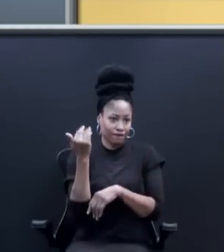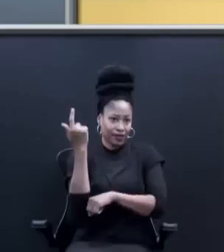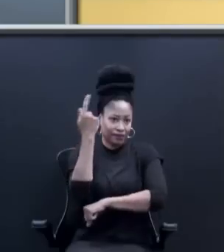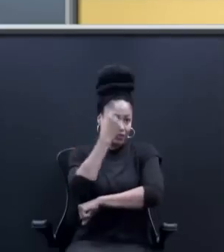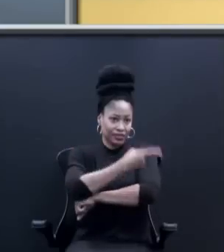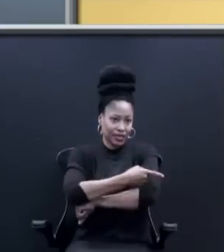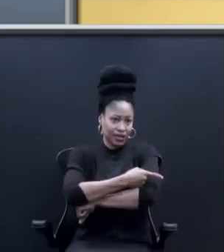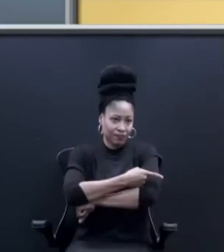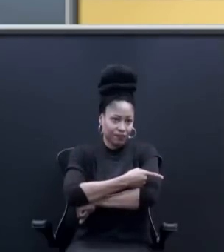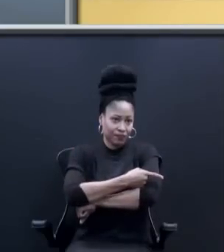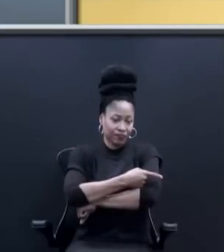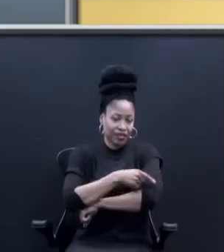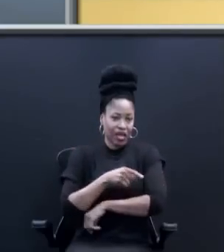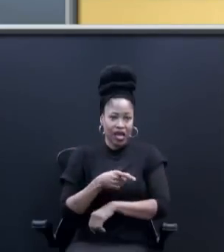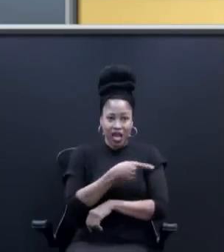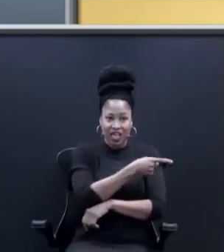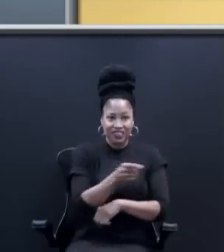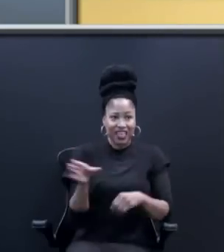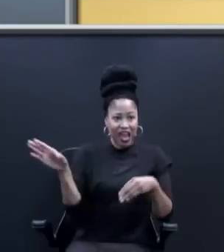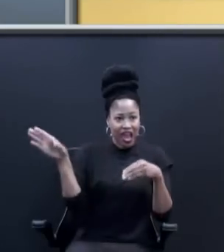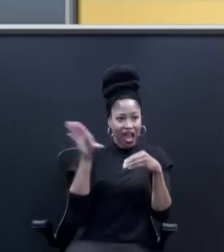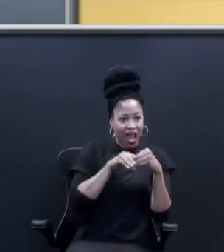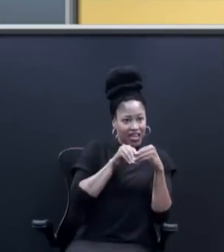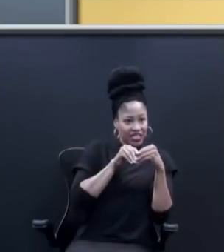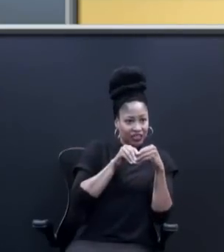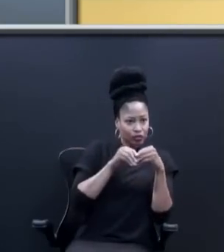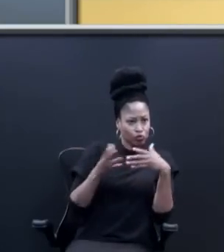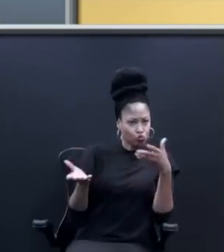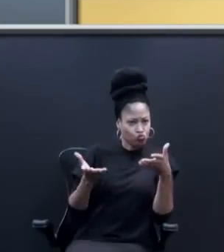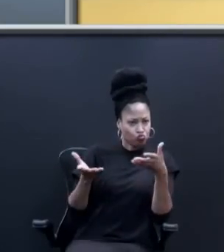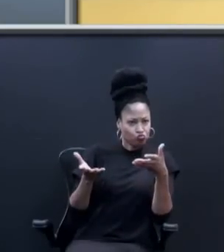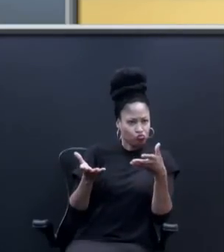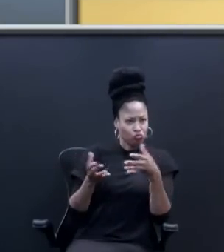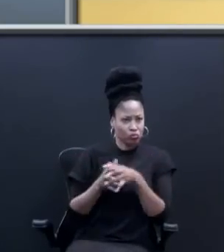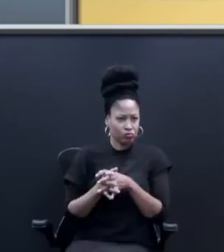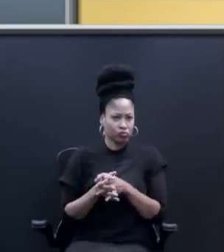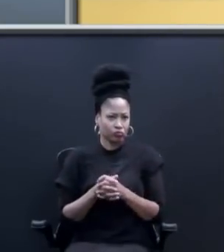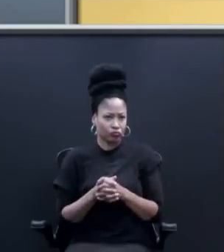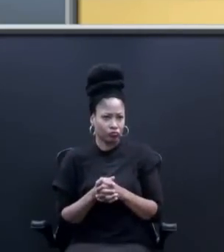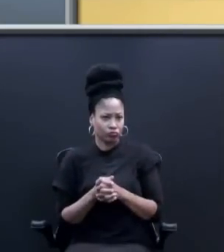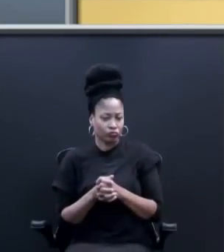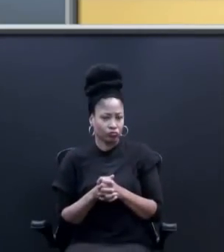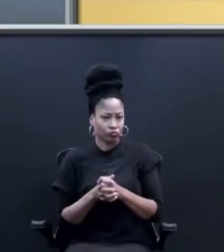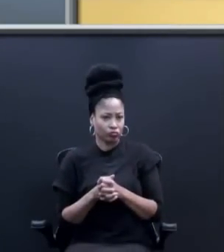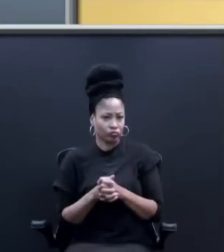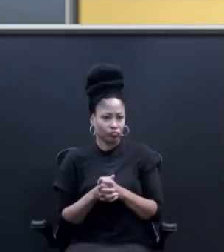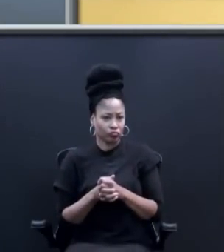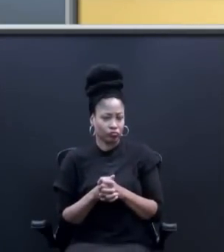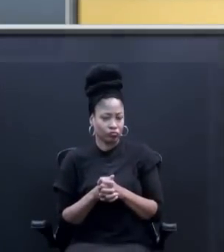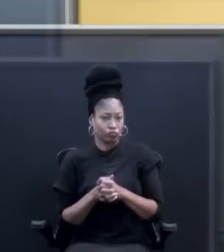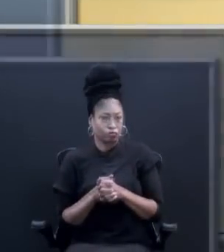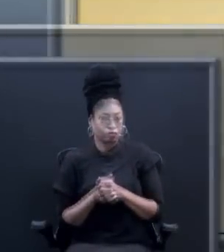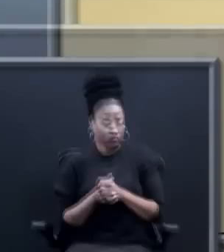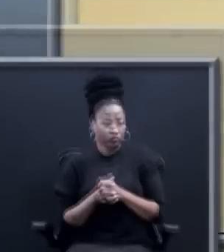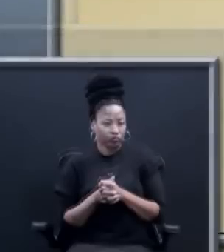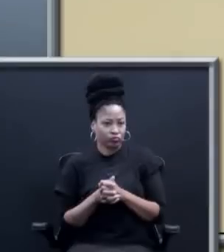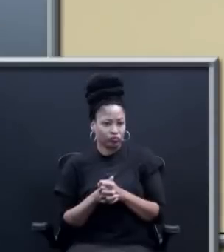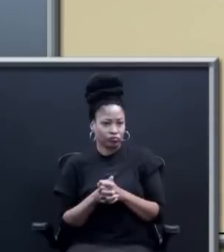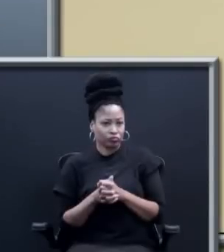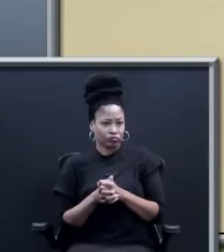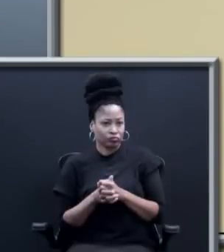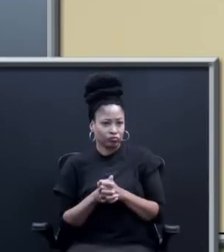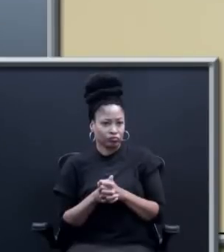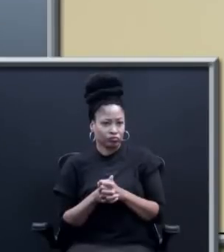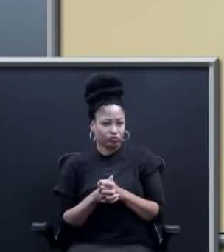added something else. But go ahead and read. And the manna ceased on the morrow after they had eaten of the old corn